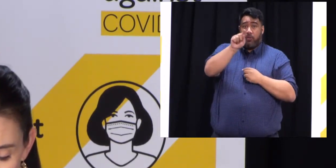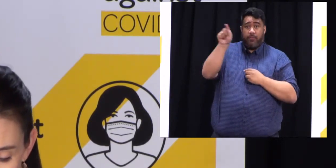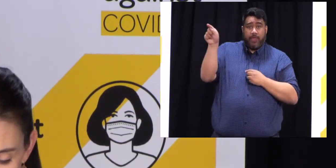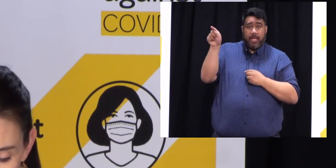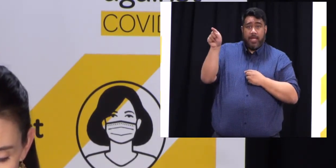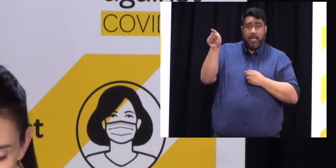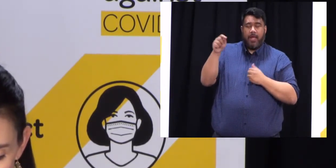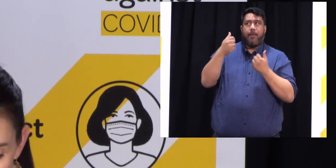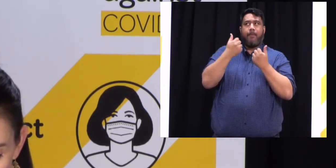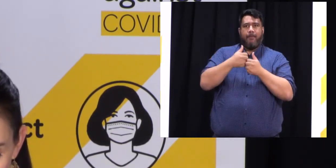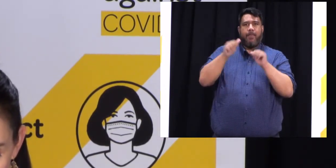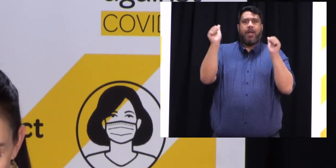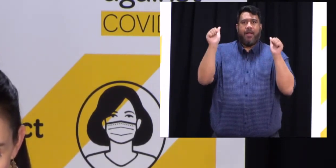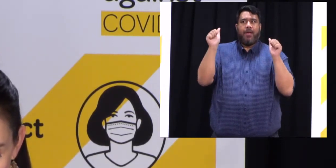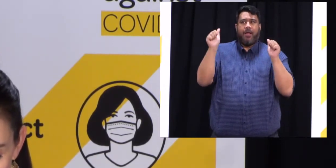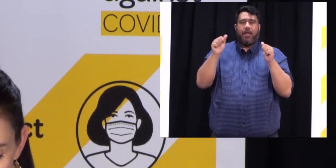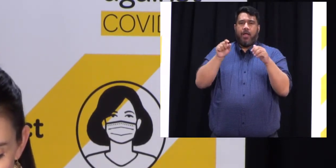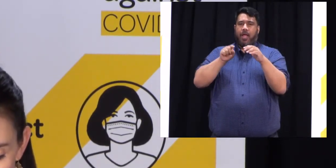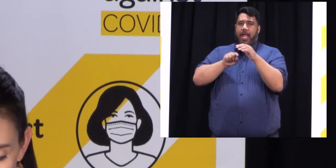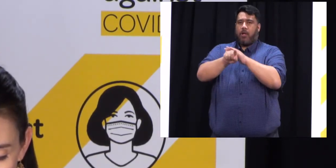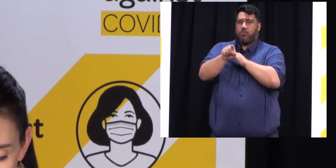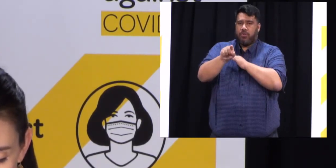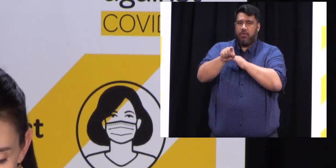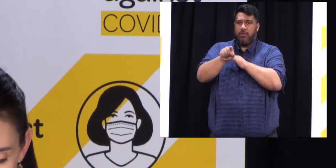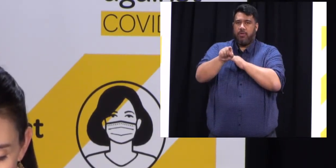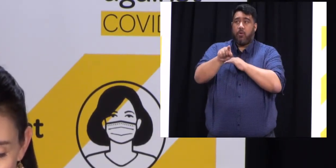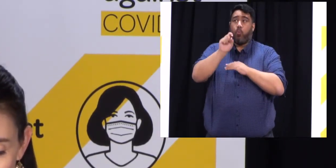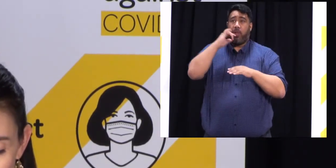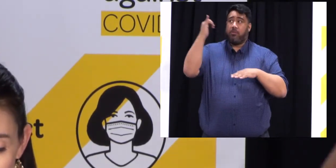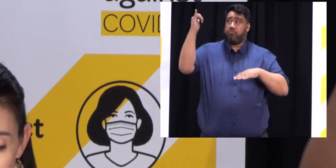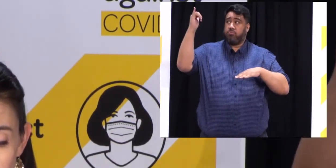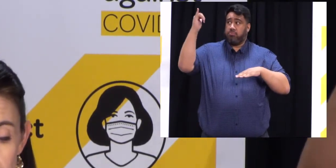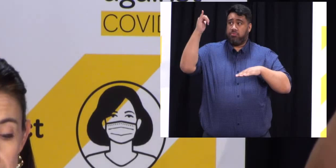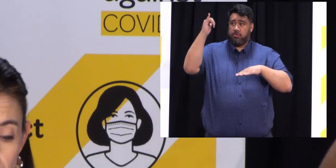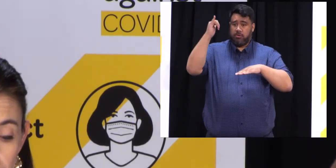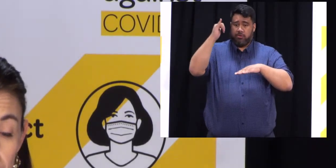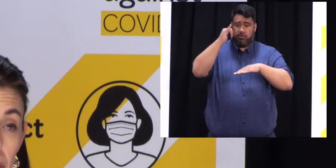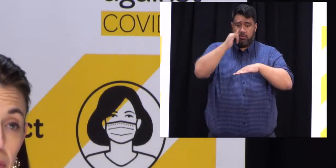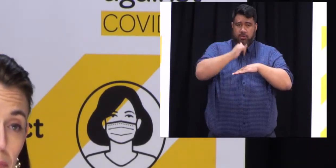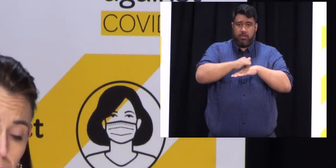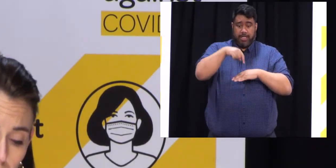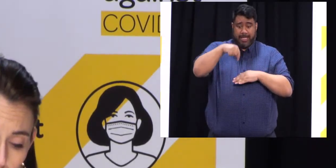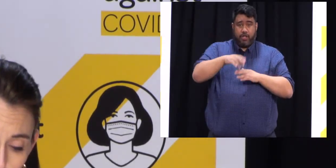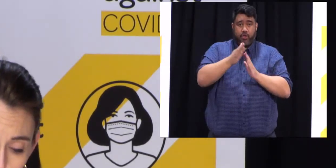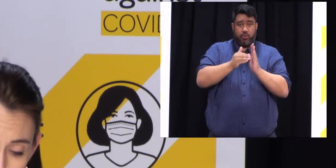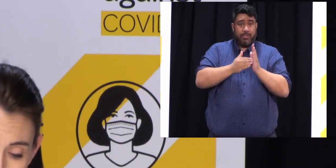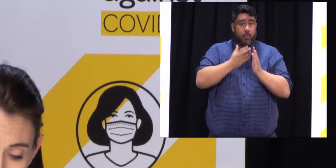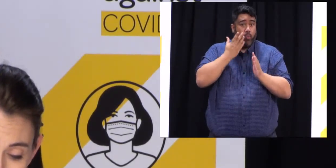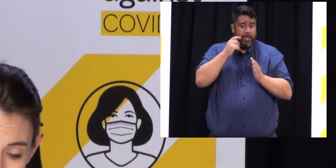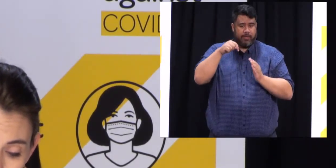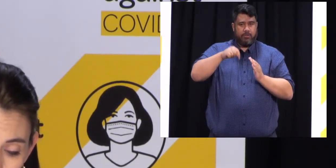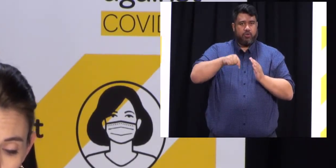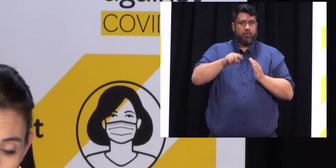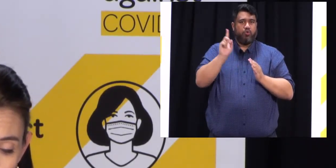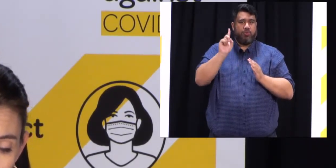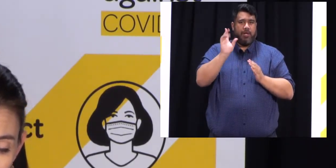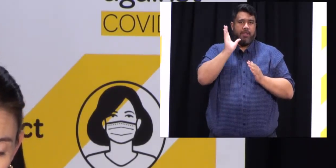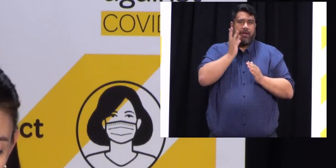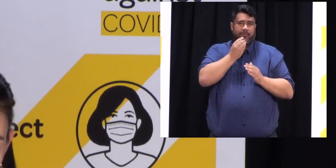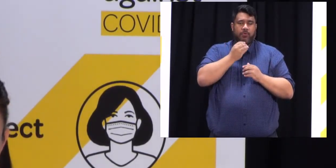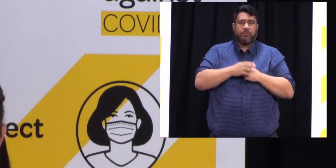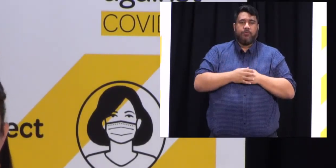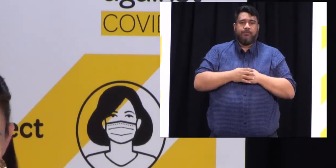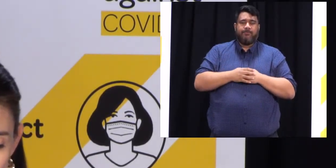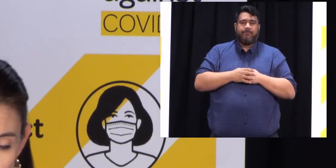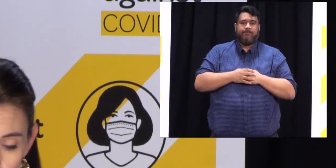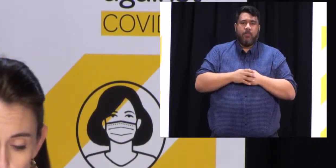been successfully evacuated from Afghanistan and will arrive in Auckland this afternoon. Due to a range of security and